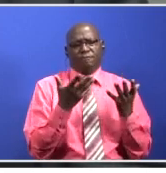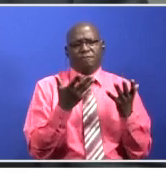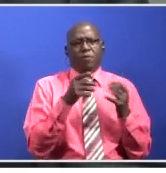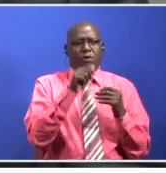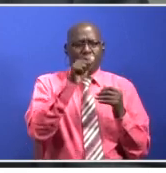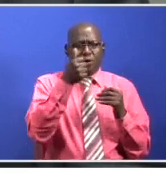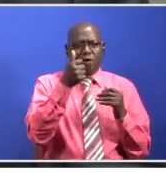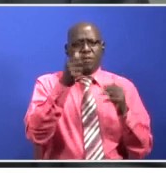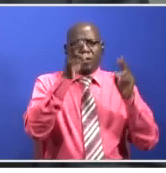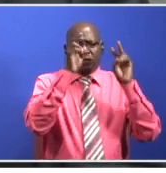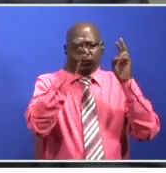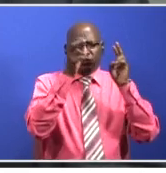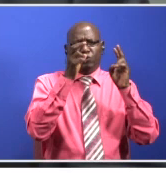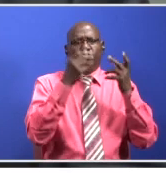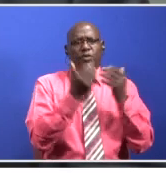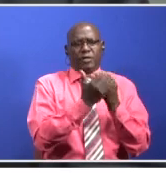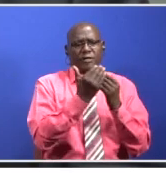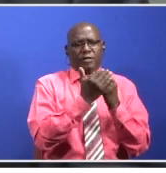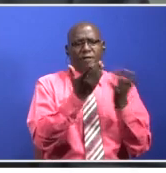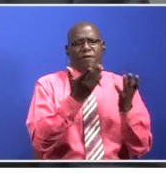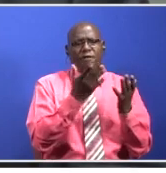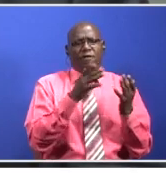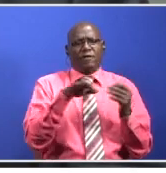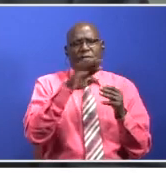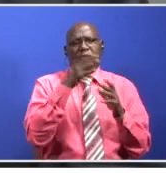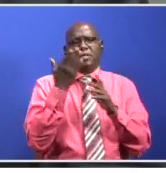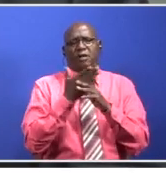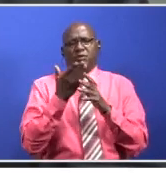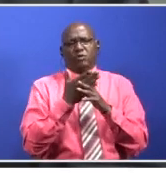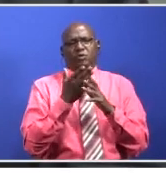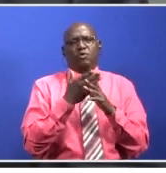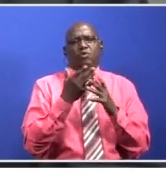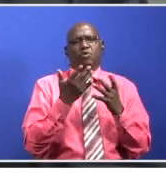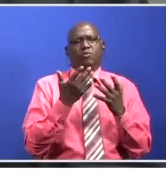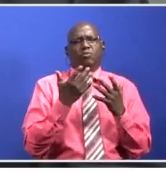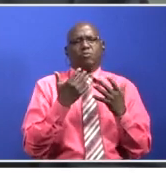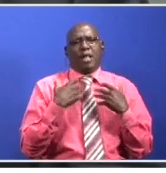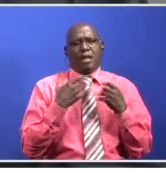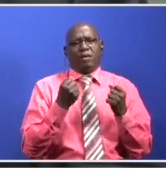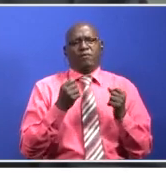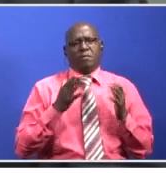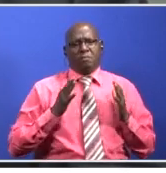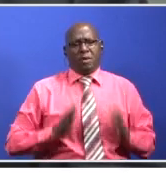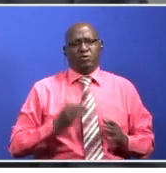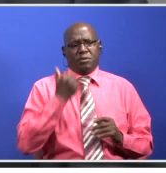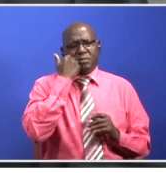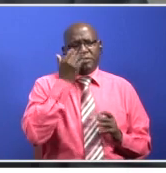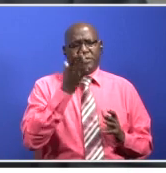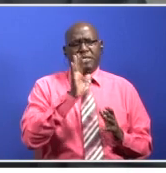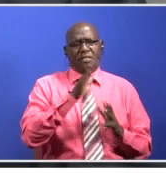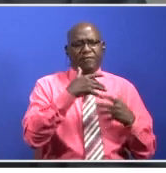other issues that are taken care of in terms of the psychological well-being of the patient, his family,